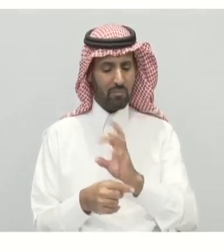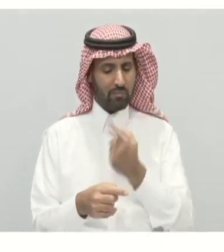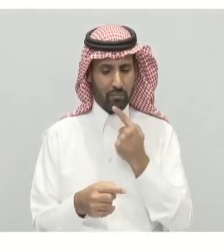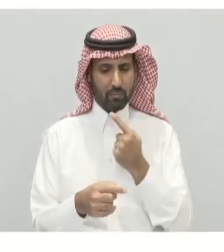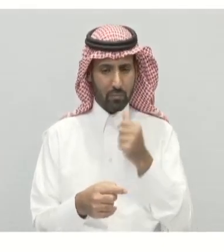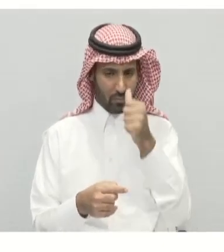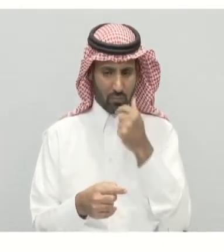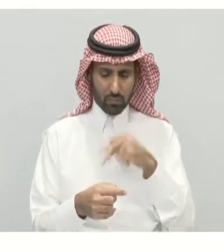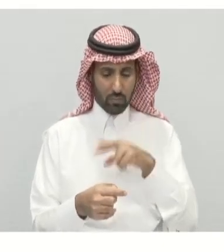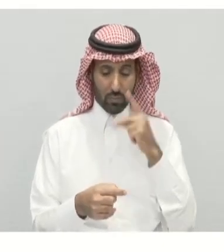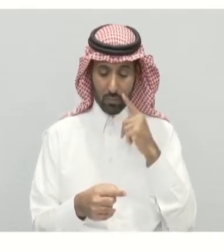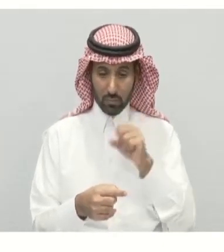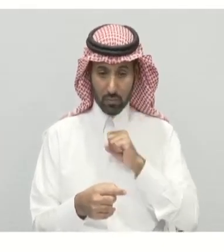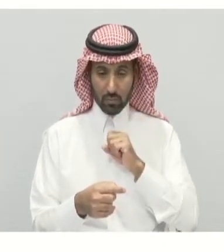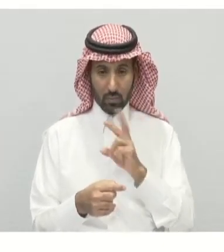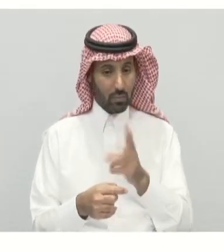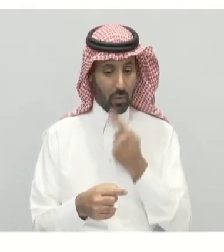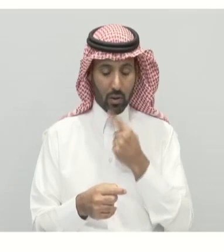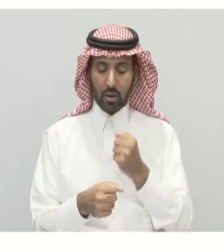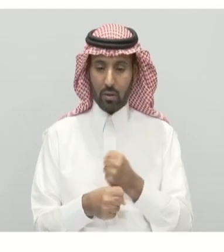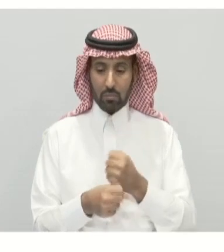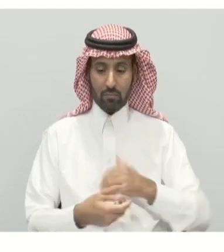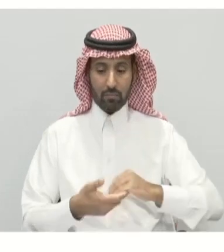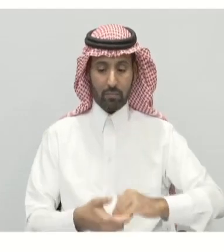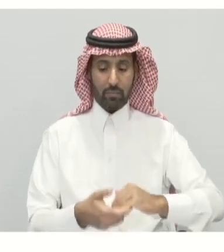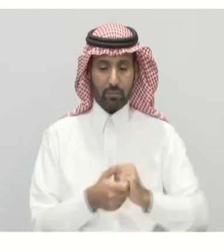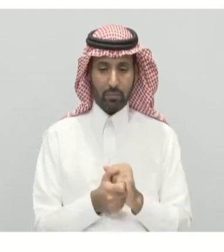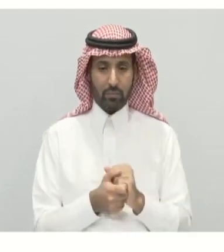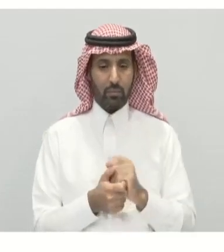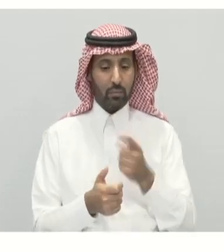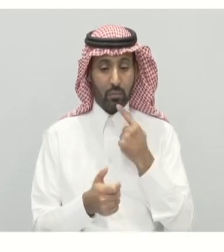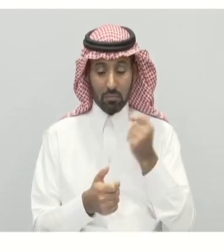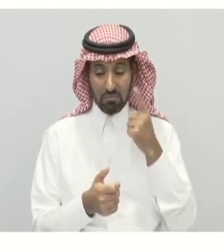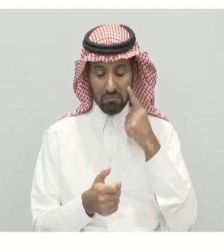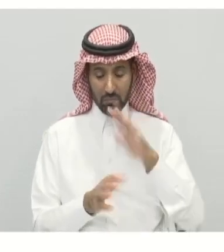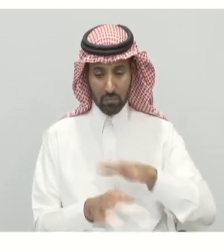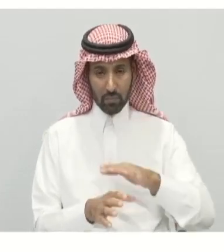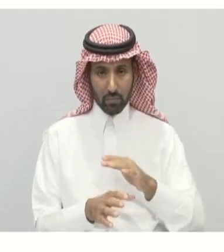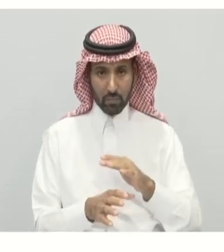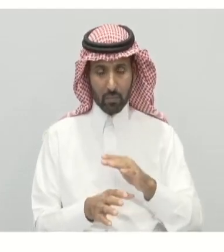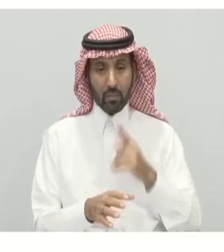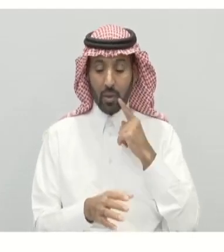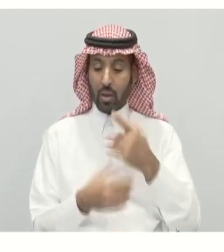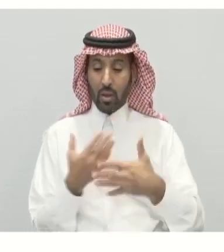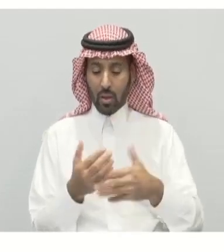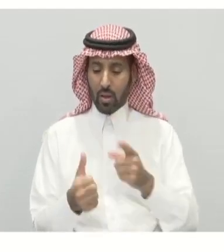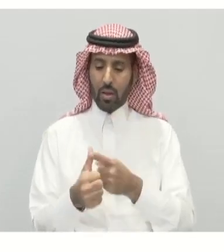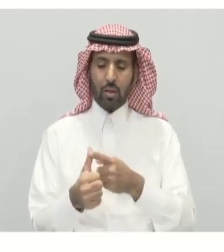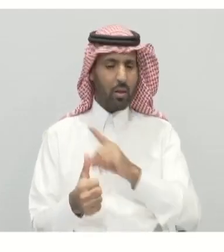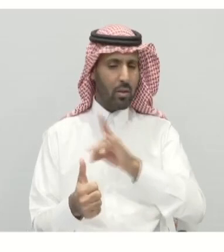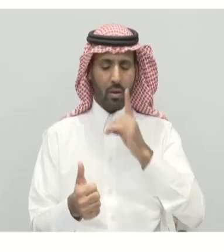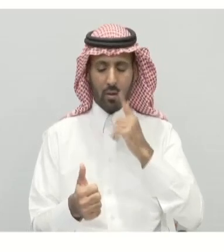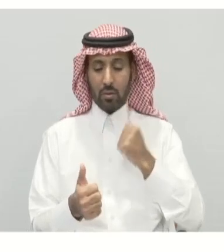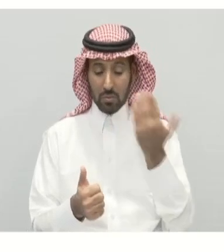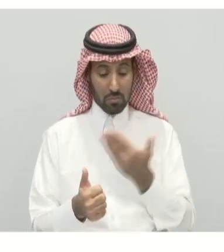and looking out for myself and nobody else. Oh, I give up. They probably think you don't need